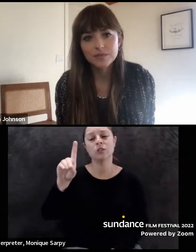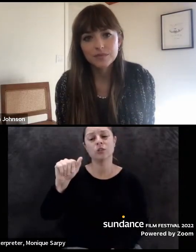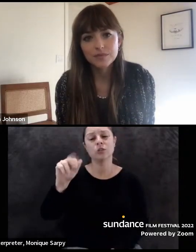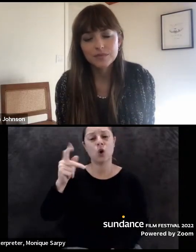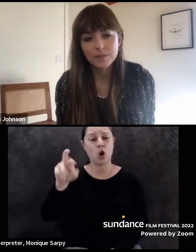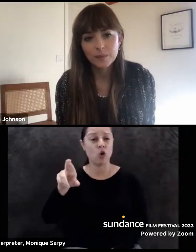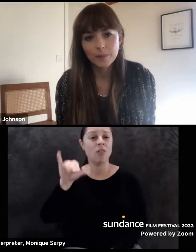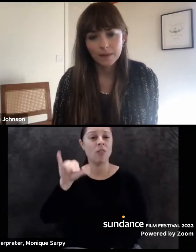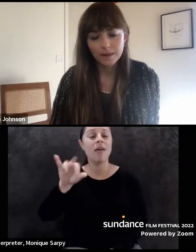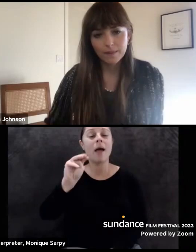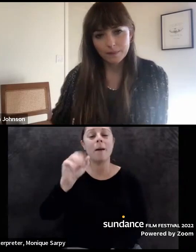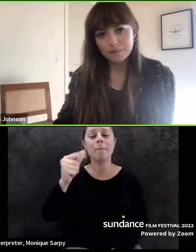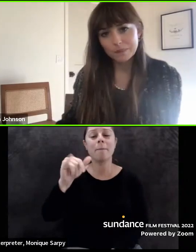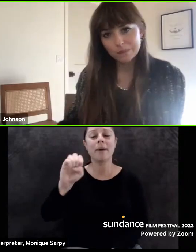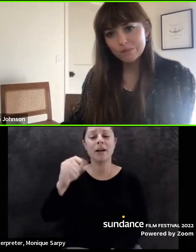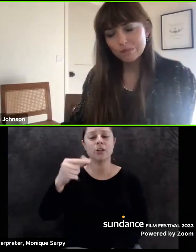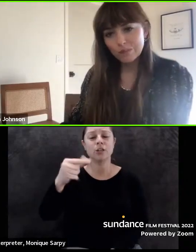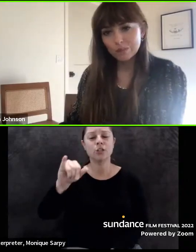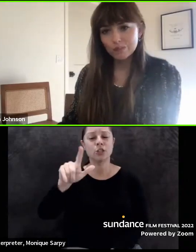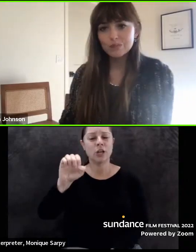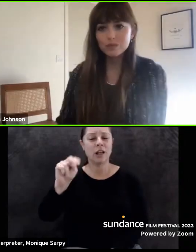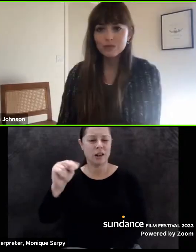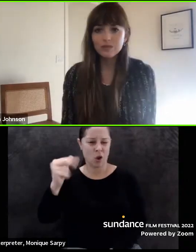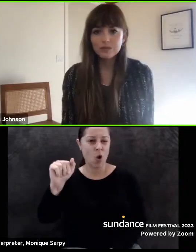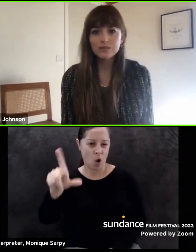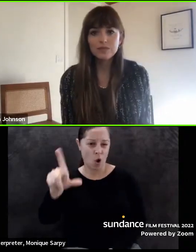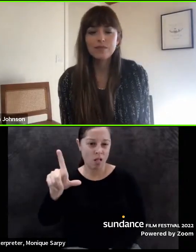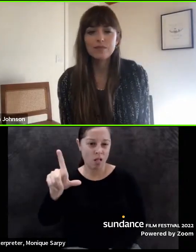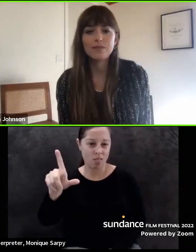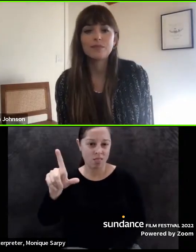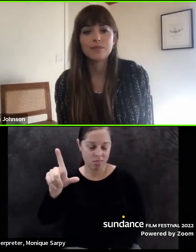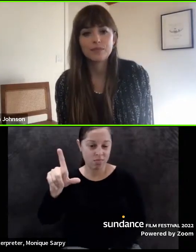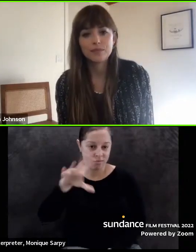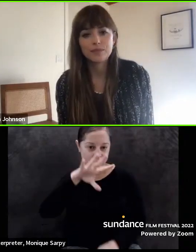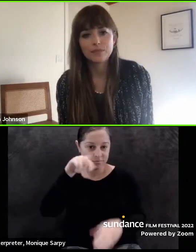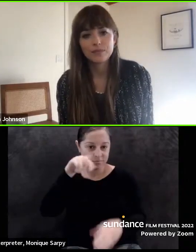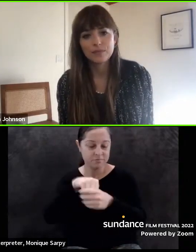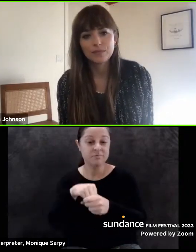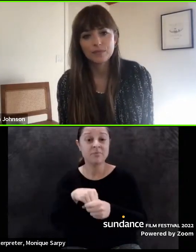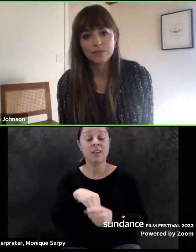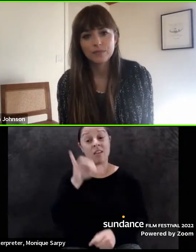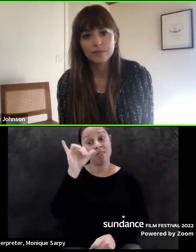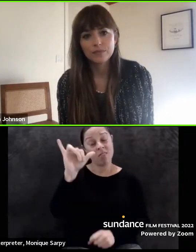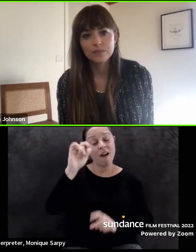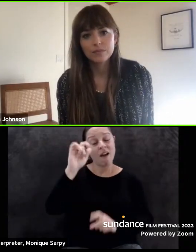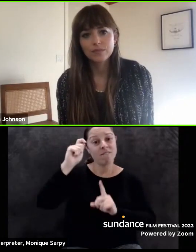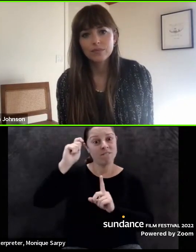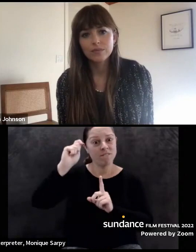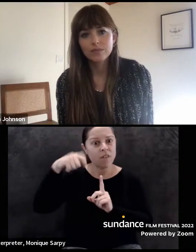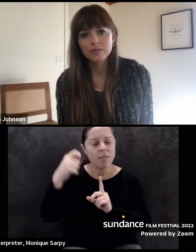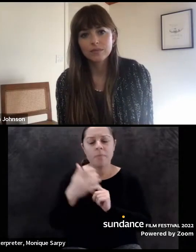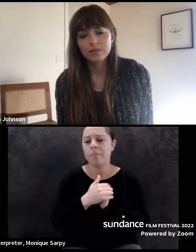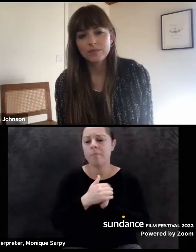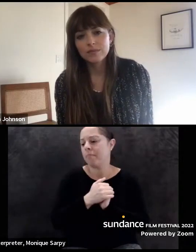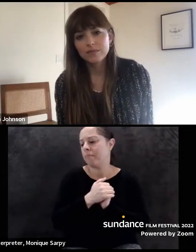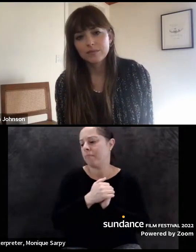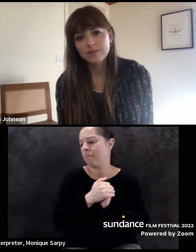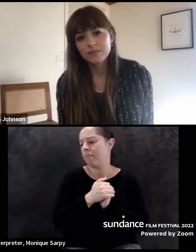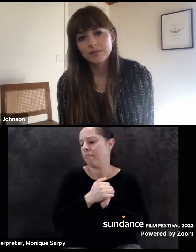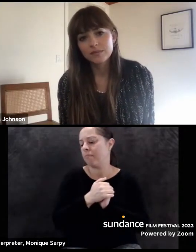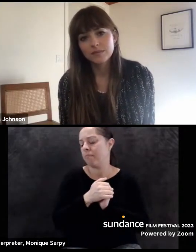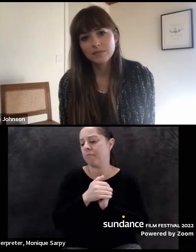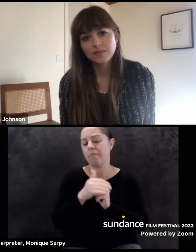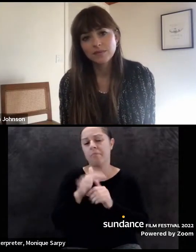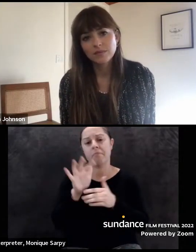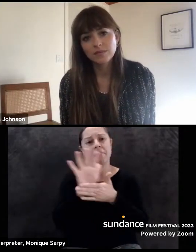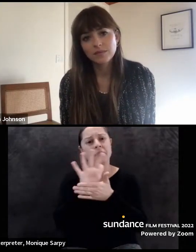adaptation of the famous Elena Ferrante novel, right? And so that film, I mean, how did you come